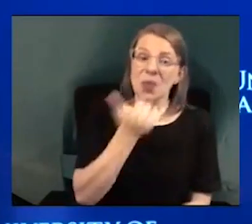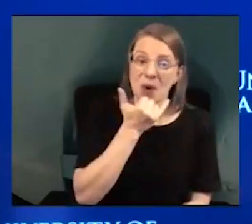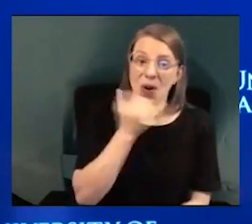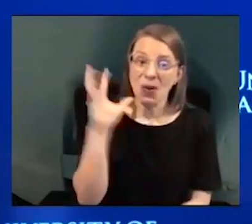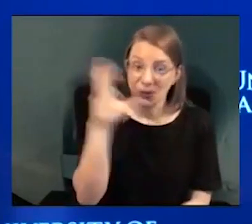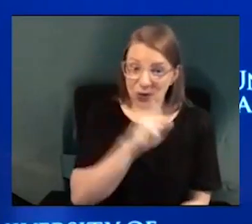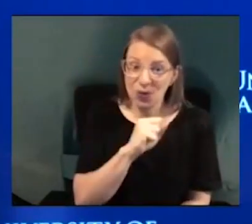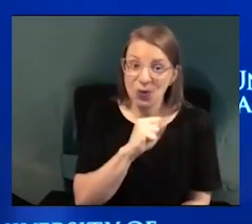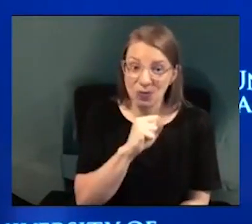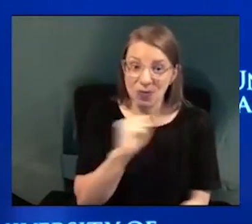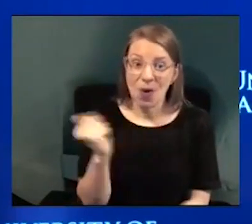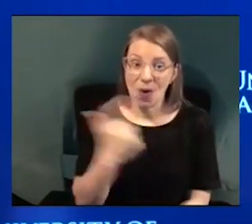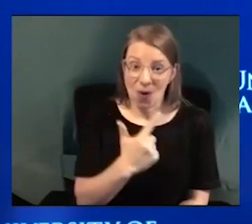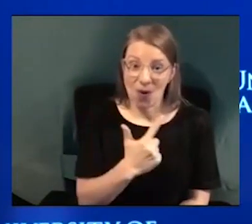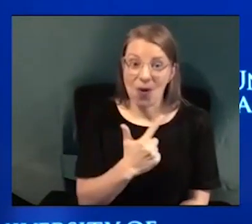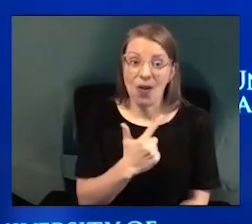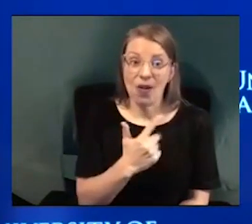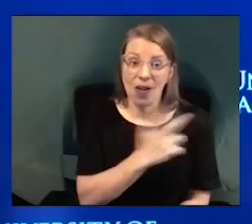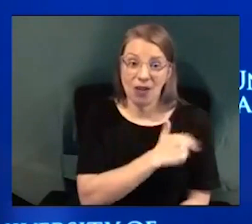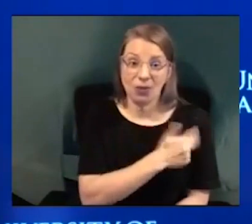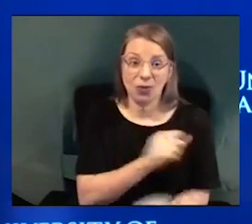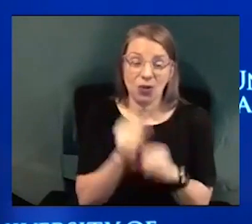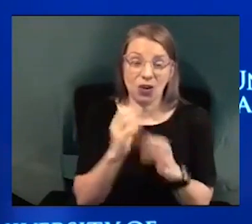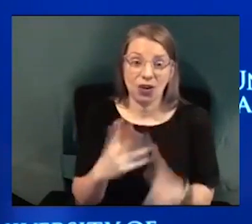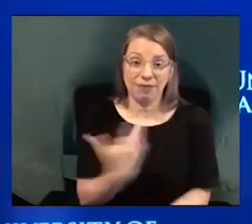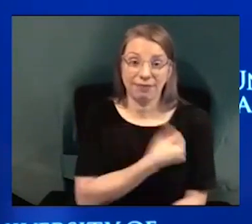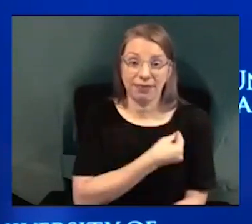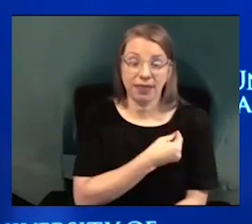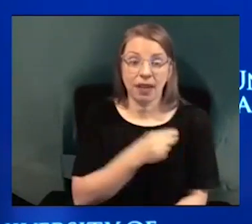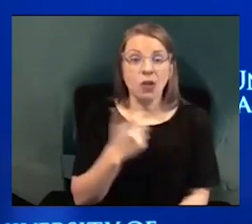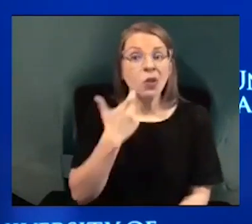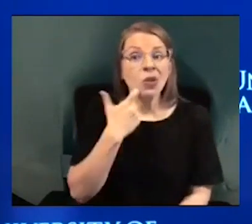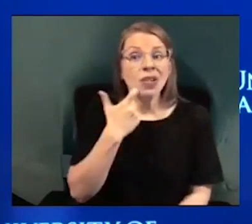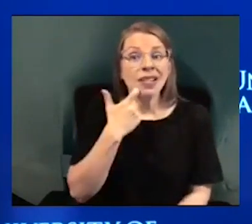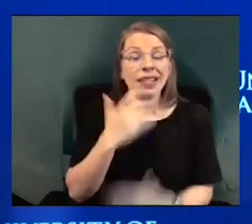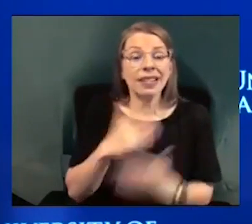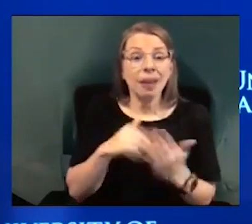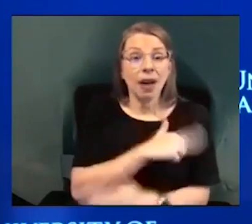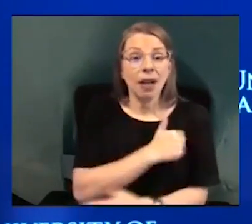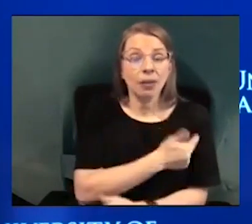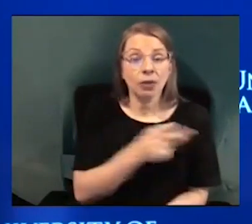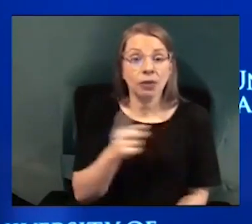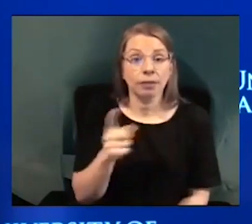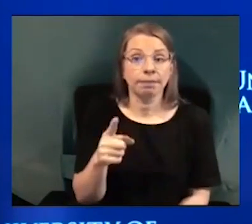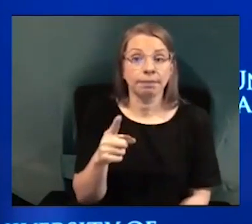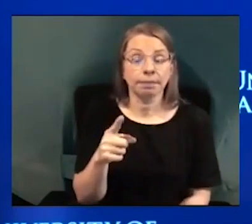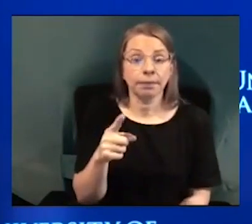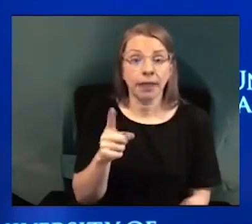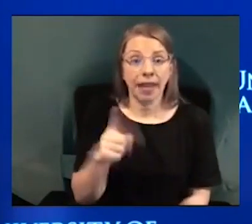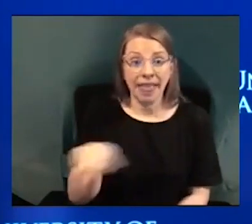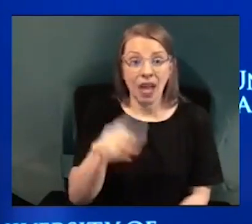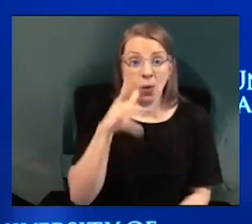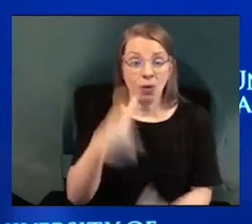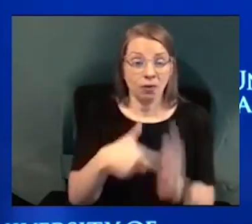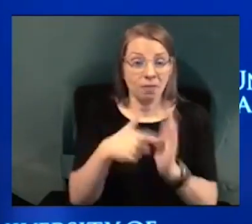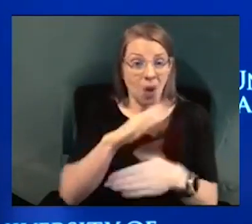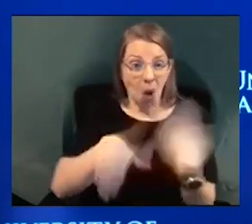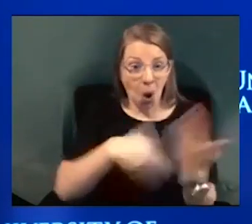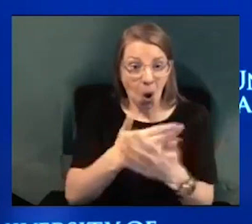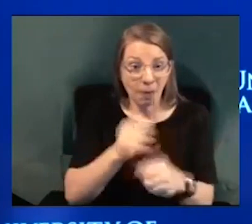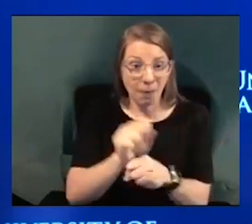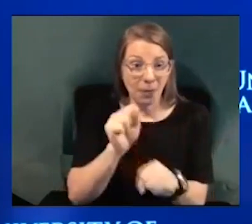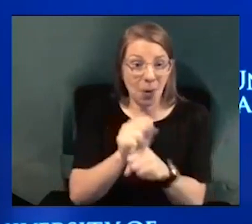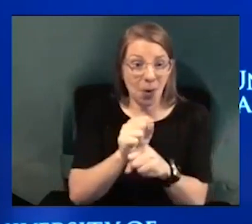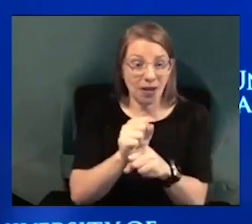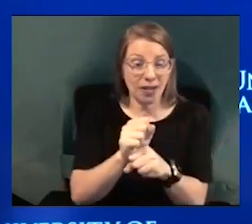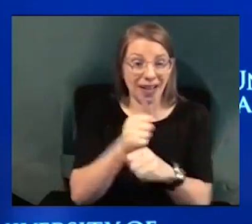hospitals early on said that they're, actually not early, but recently have said that they were going to require all employees to be vaccinated under the